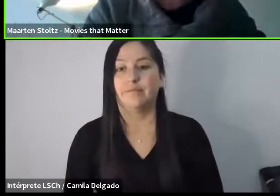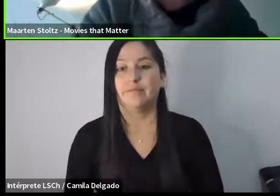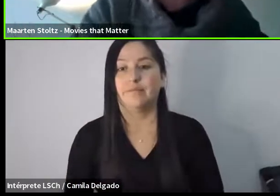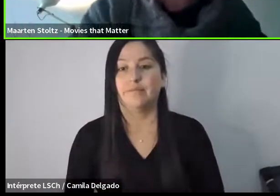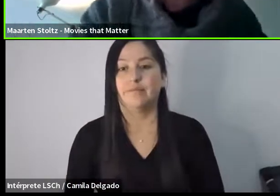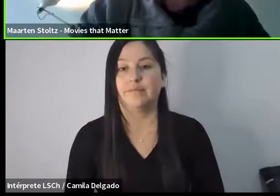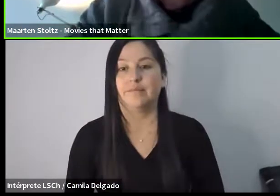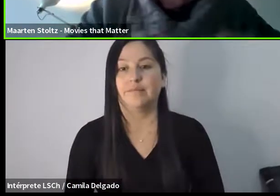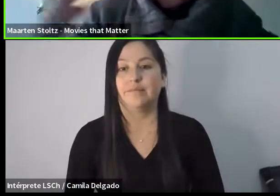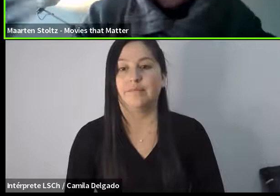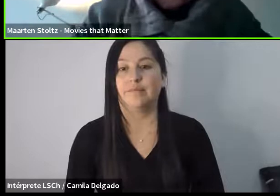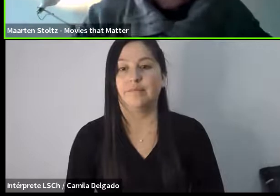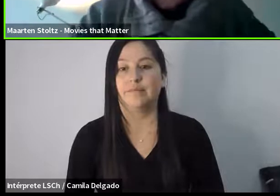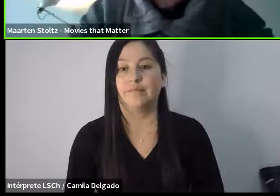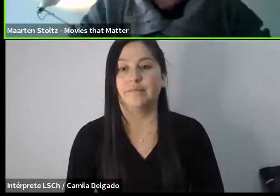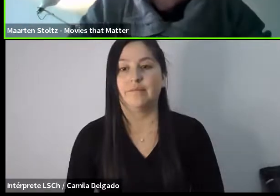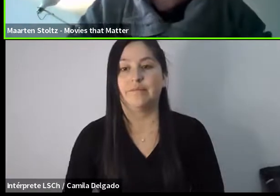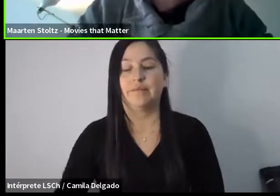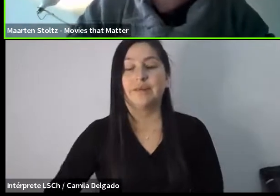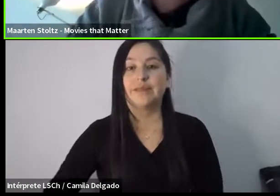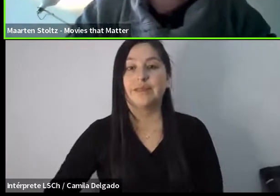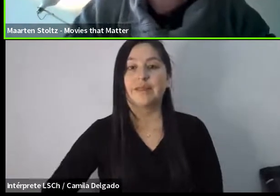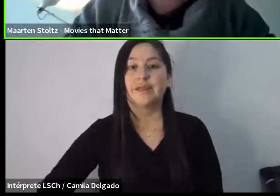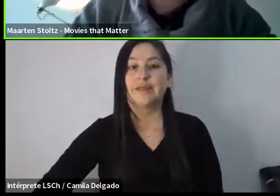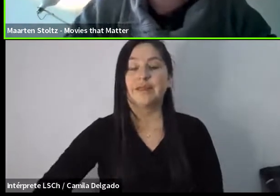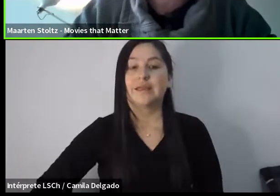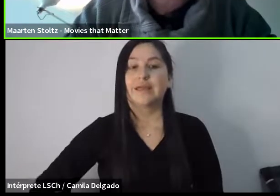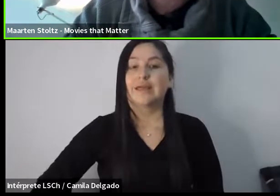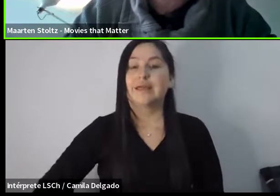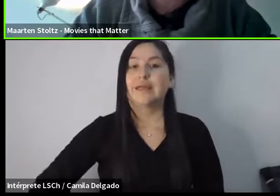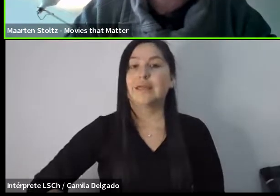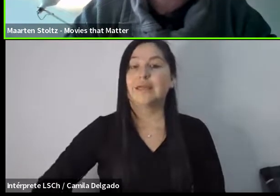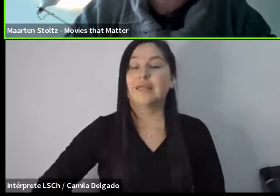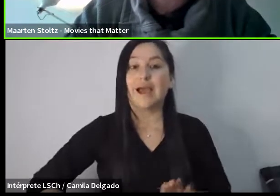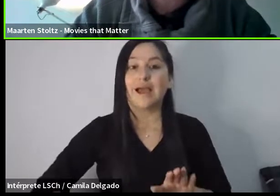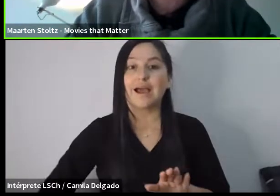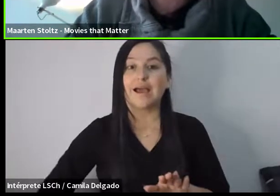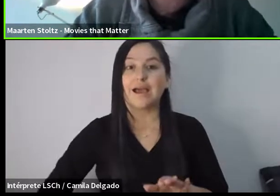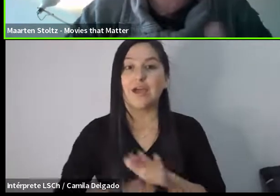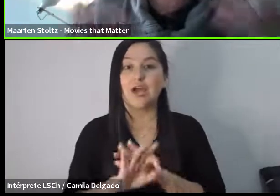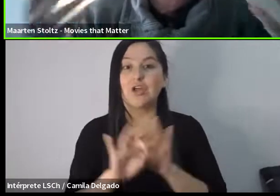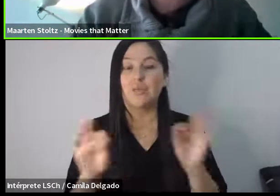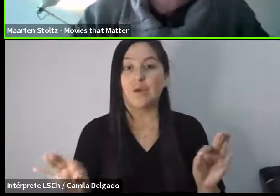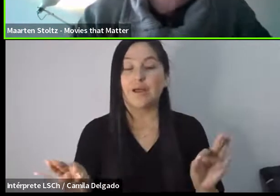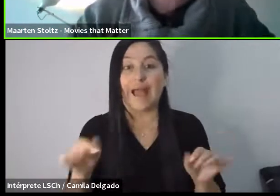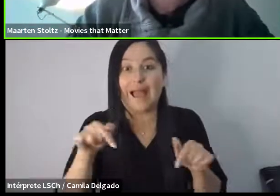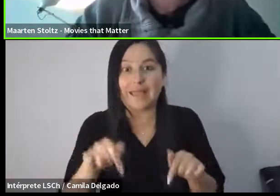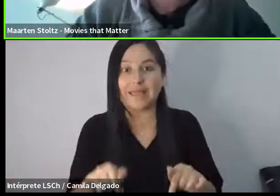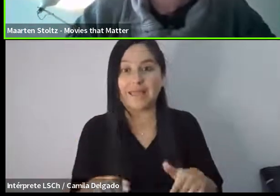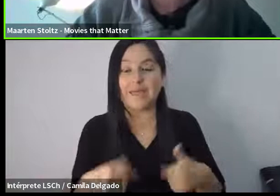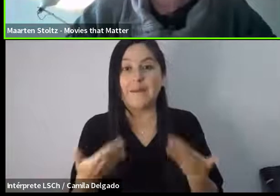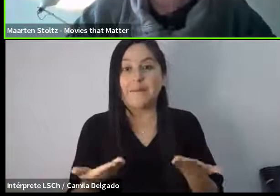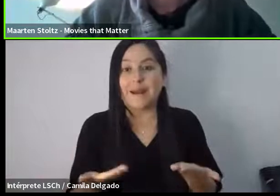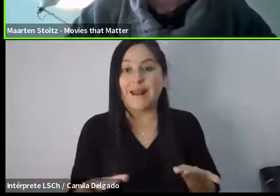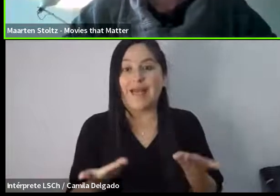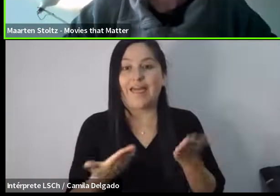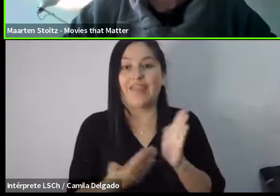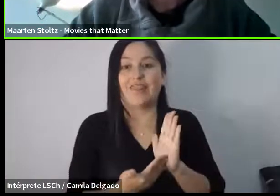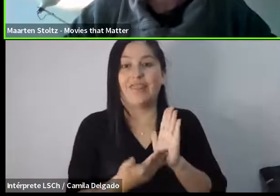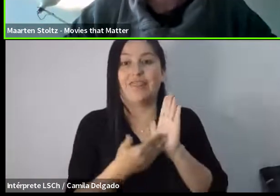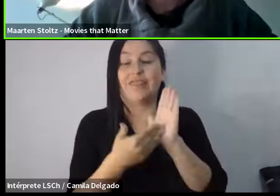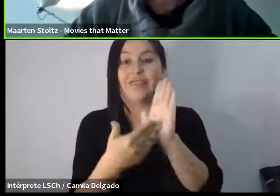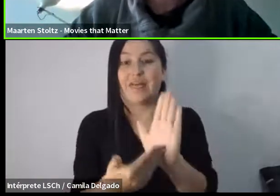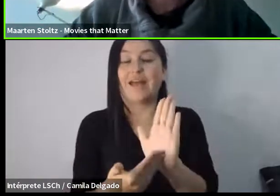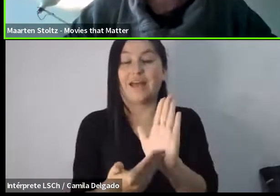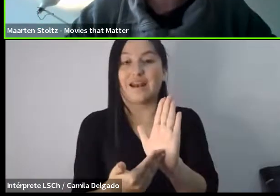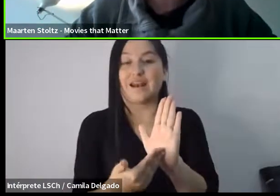or not at all. And we are here to give them the platform and screen the film and talk about what's going on there. And that's where a